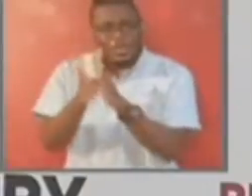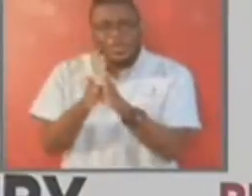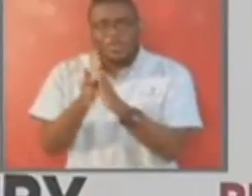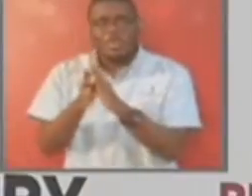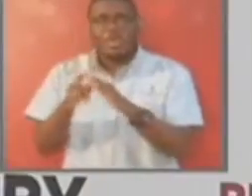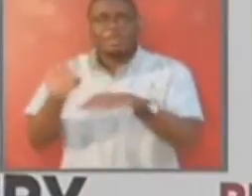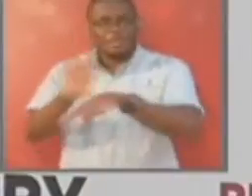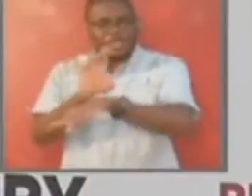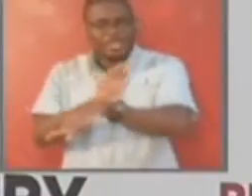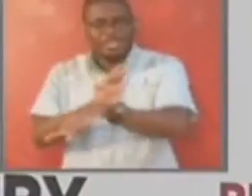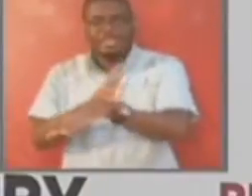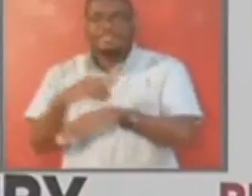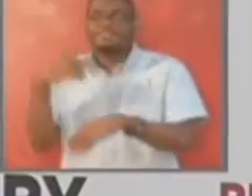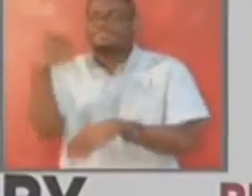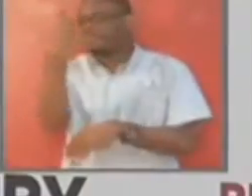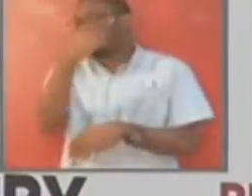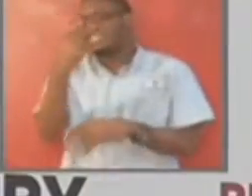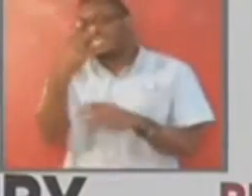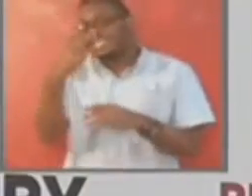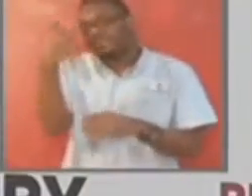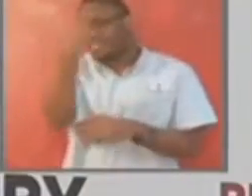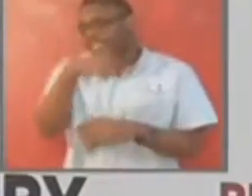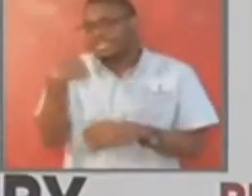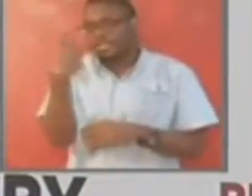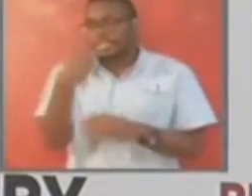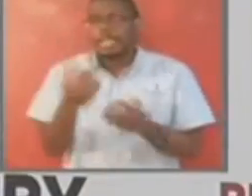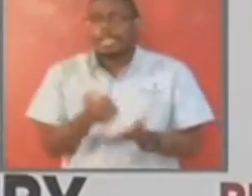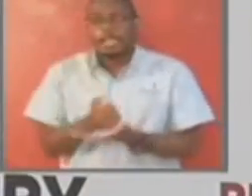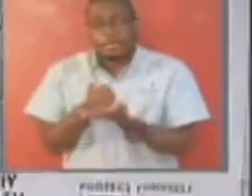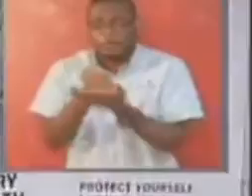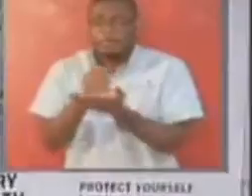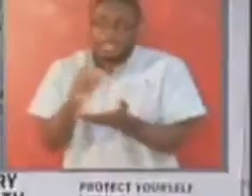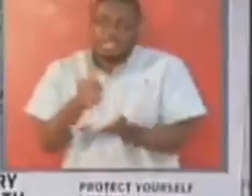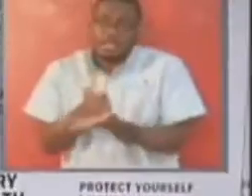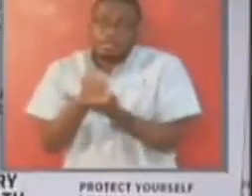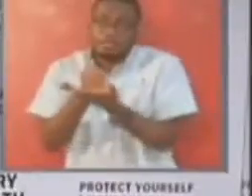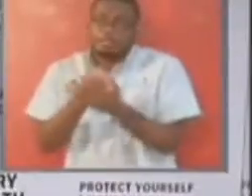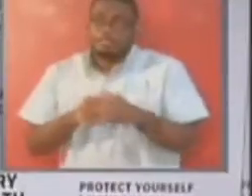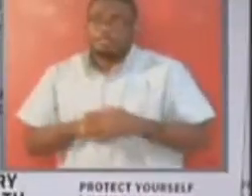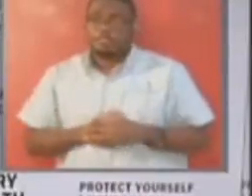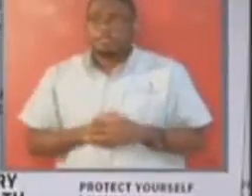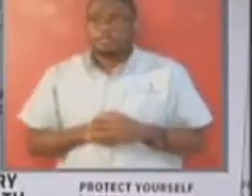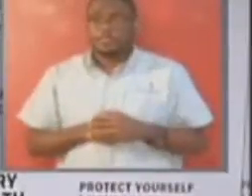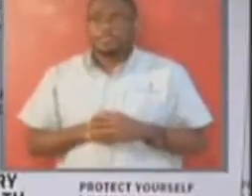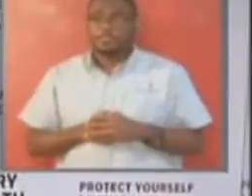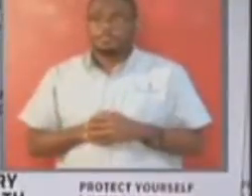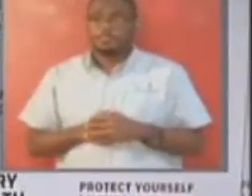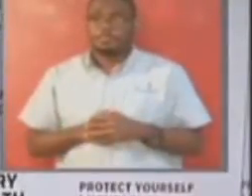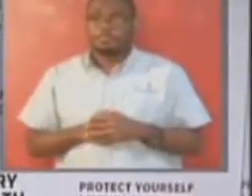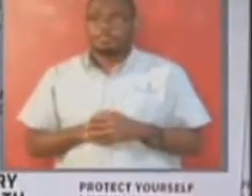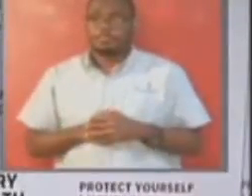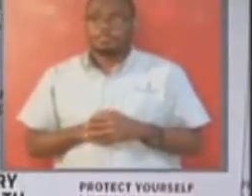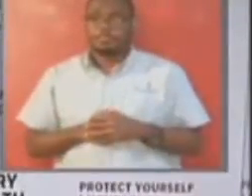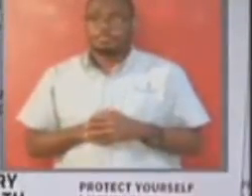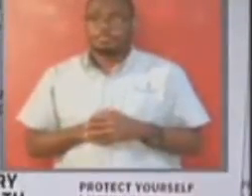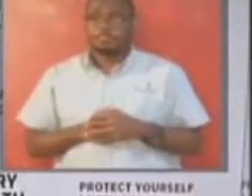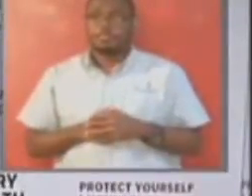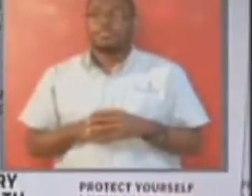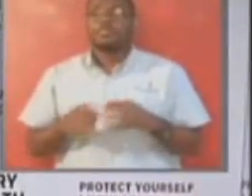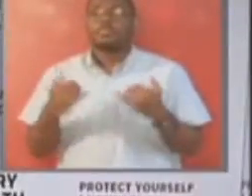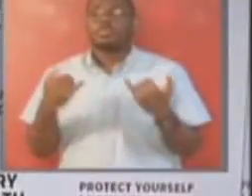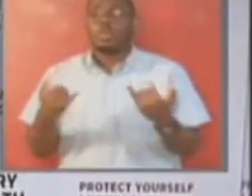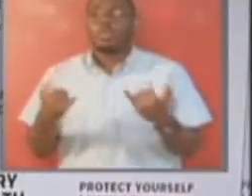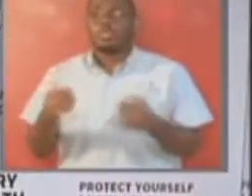these are just some of my tips for that public question. Thank you. Thank you very much, Dr. St. Bernard. And we go now to